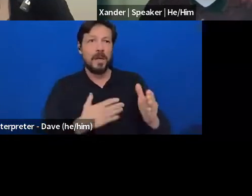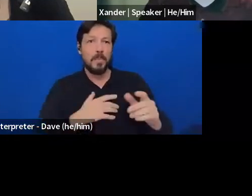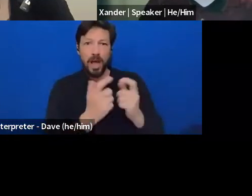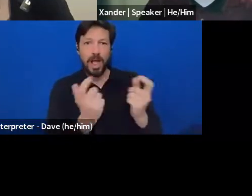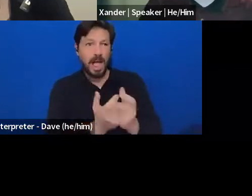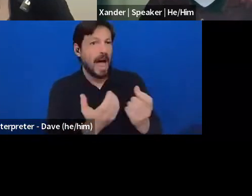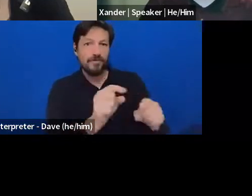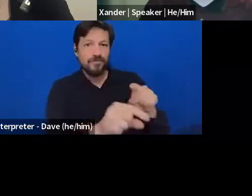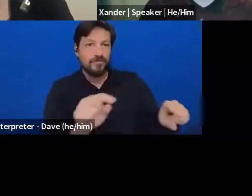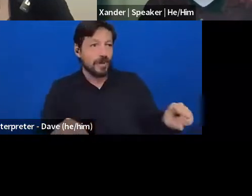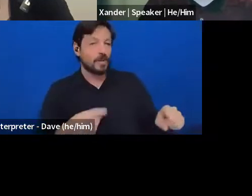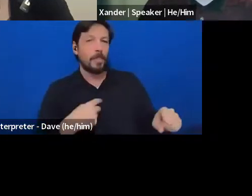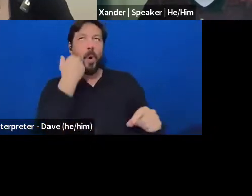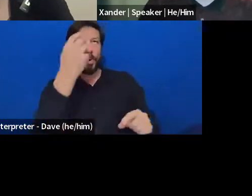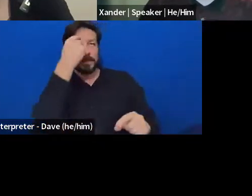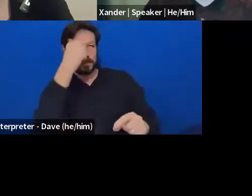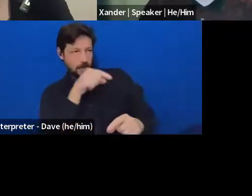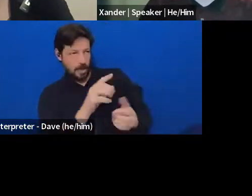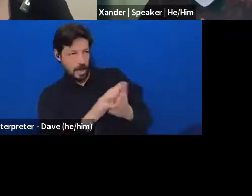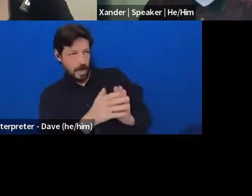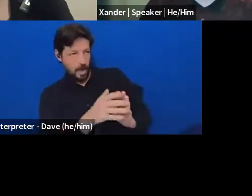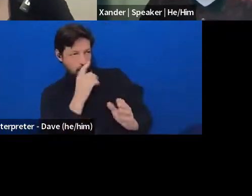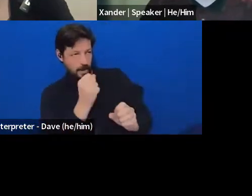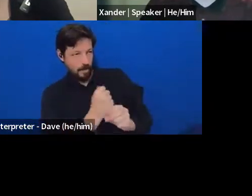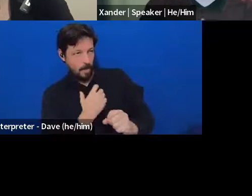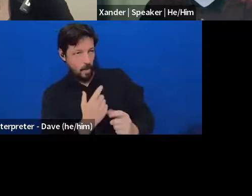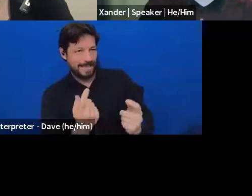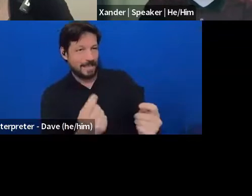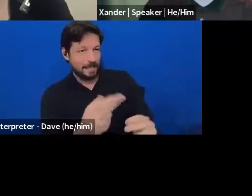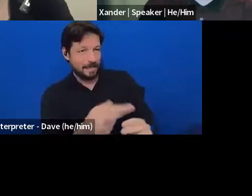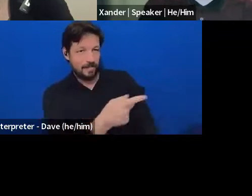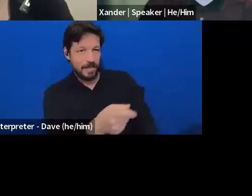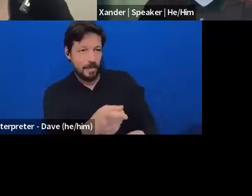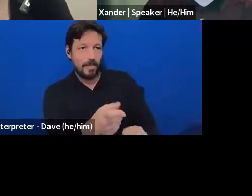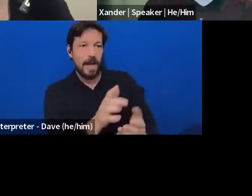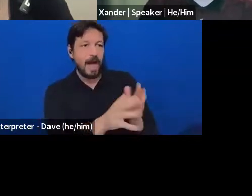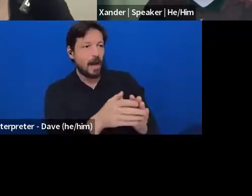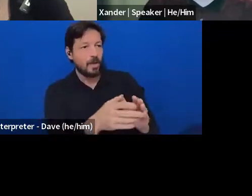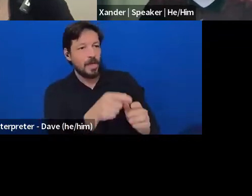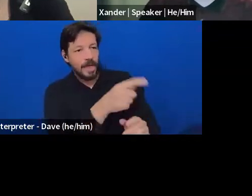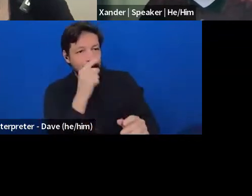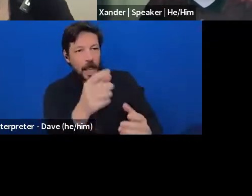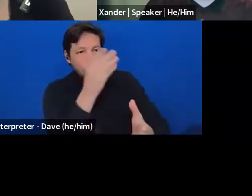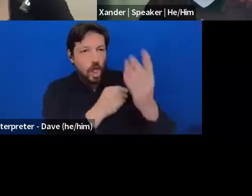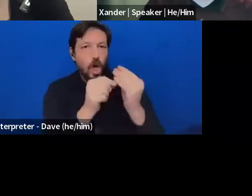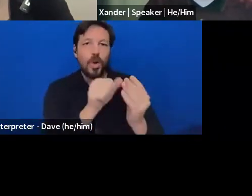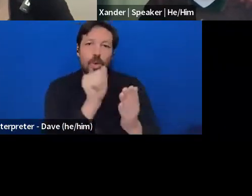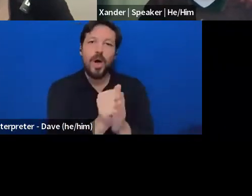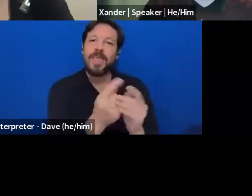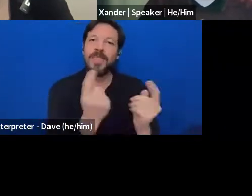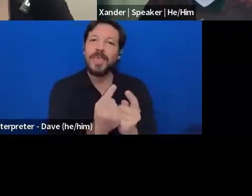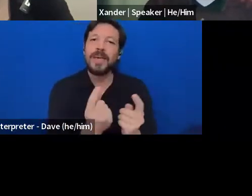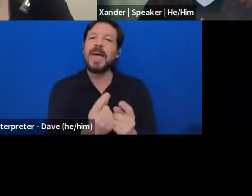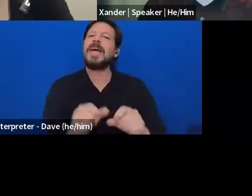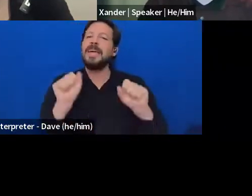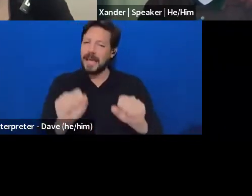lives easier, and how can I make sure that they're still learning what they need to learn, but presenting it in a different way,